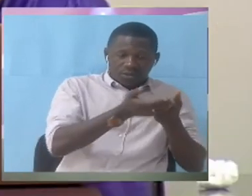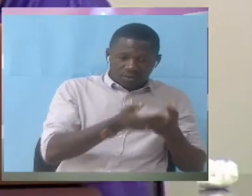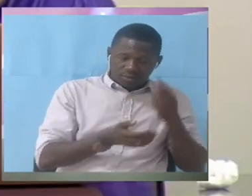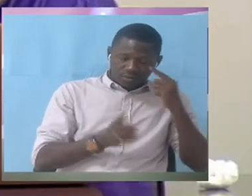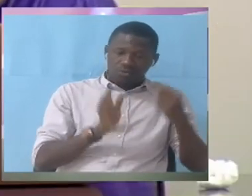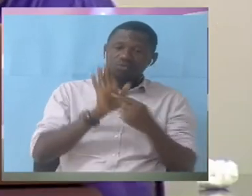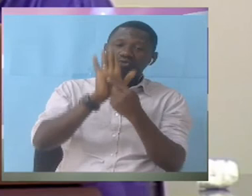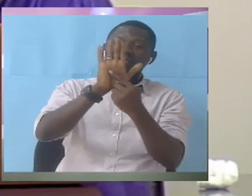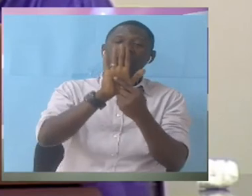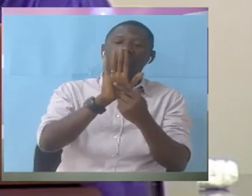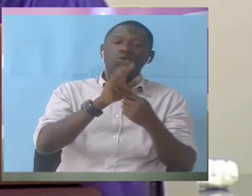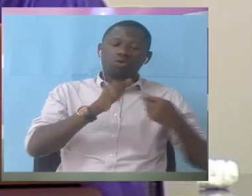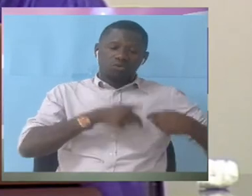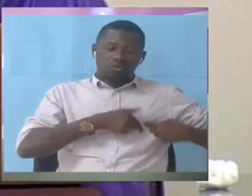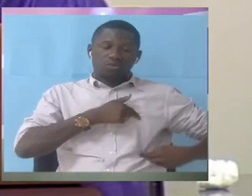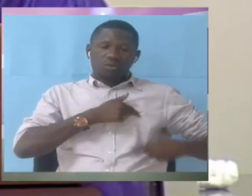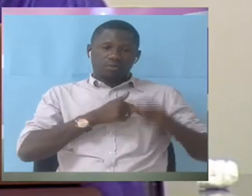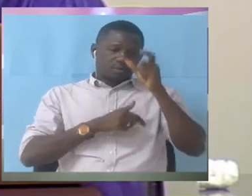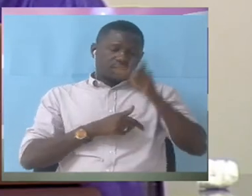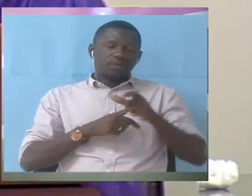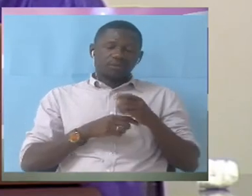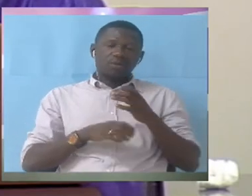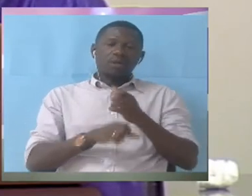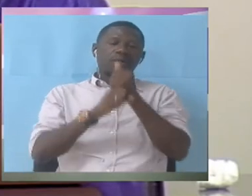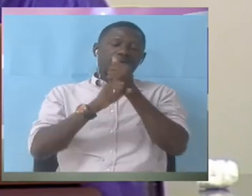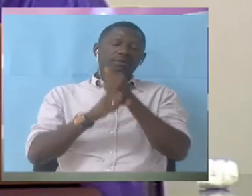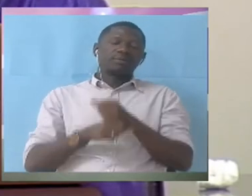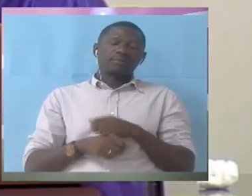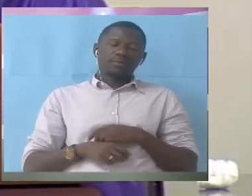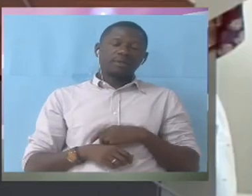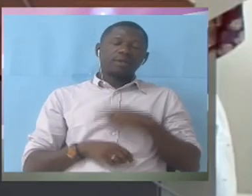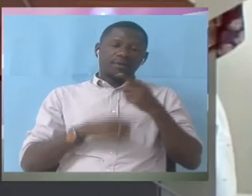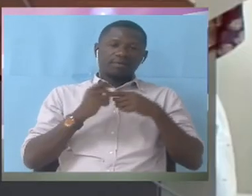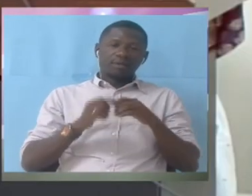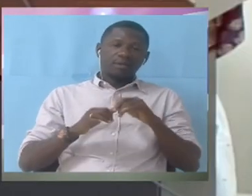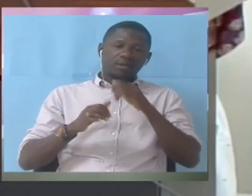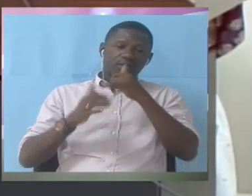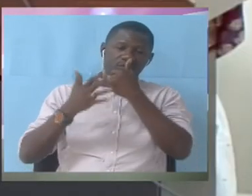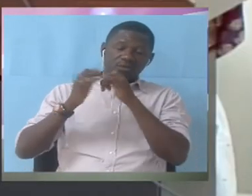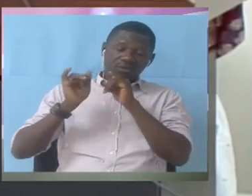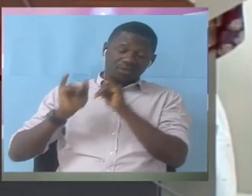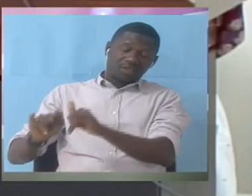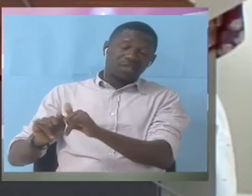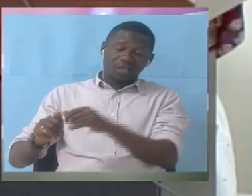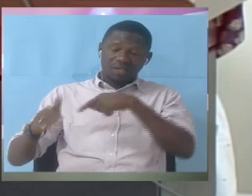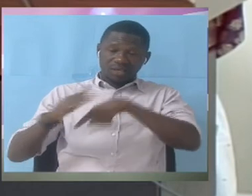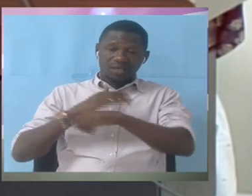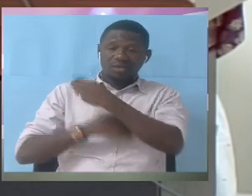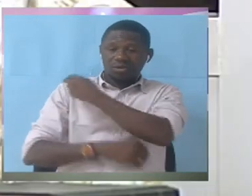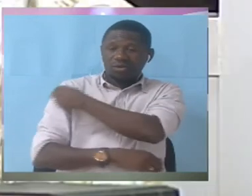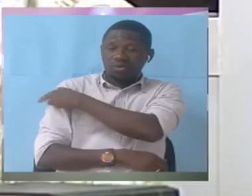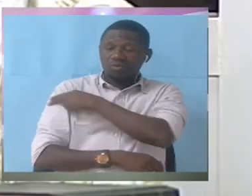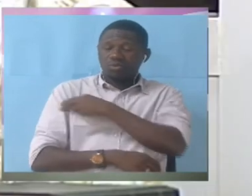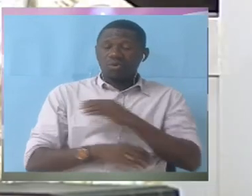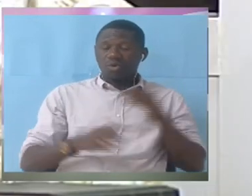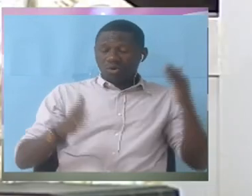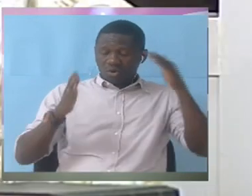la. And they served their detention. Chila ñeka nak be jamono yi nga hamne ci lañ leen tie bam jeex.